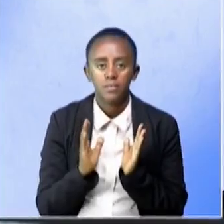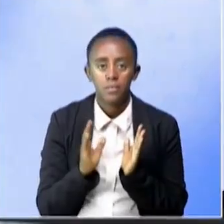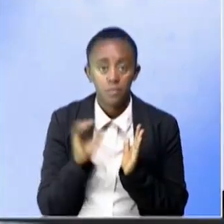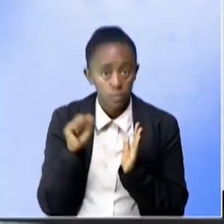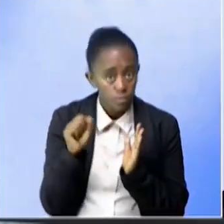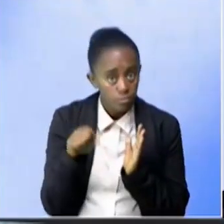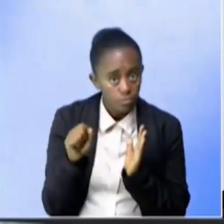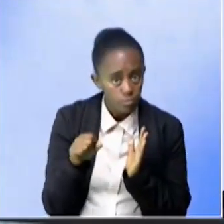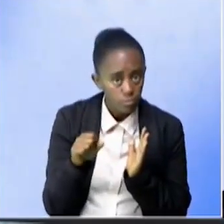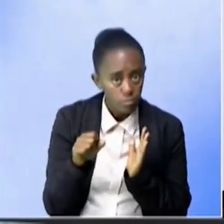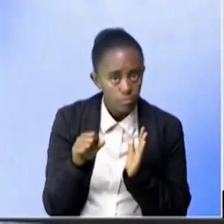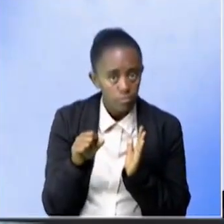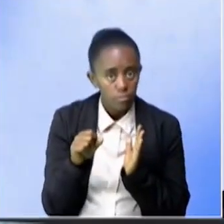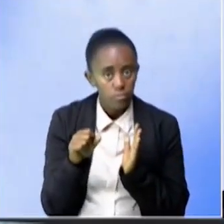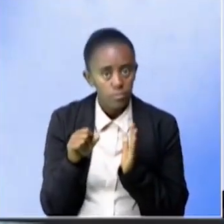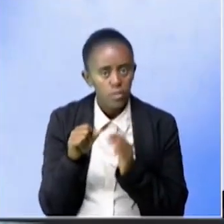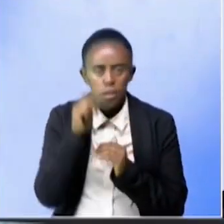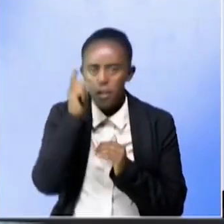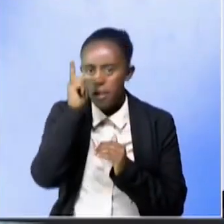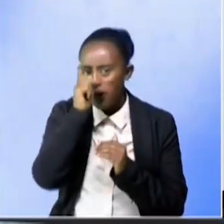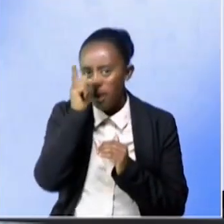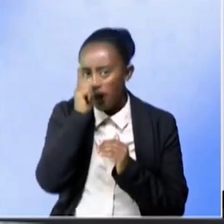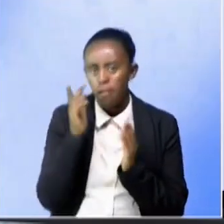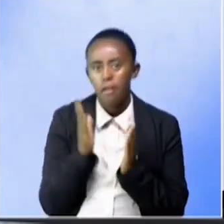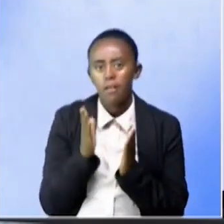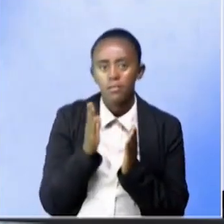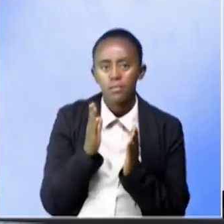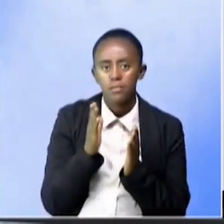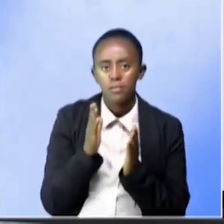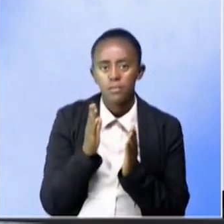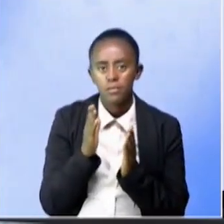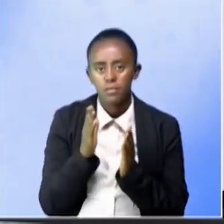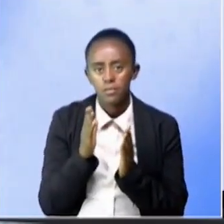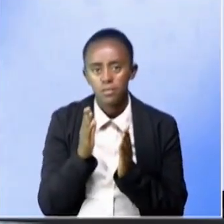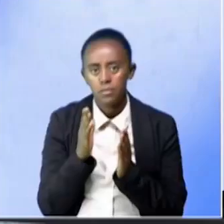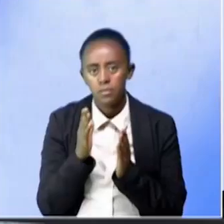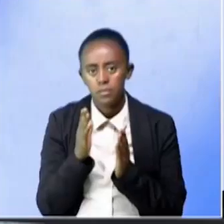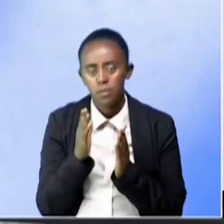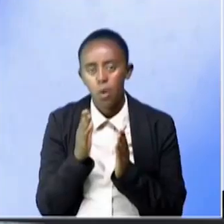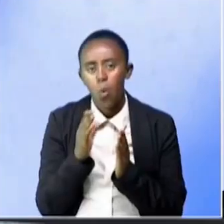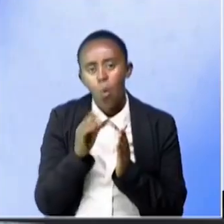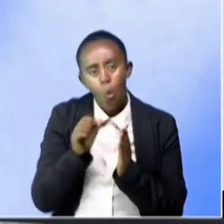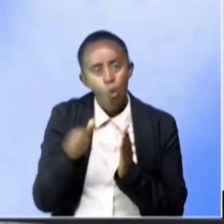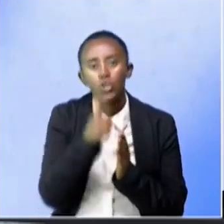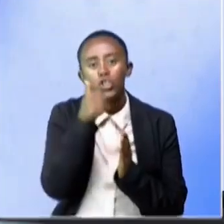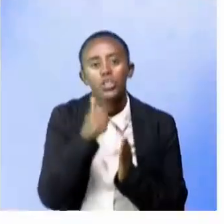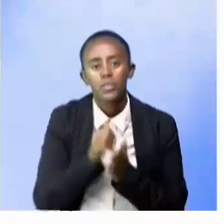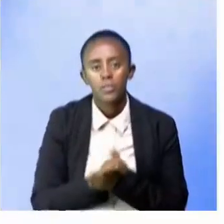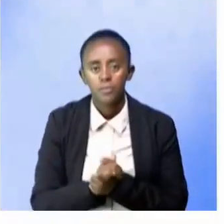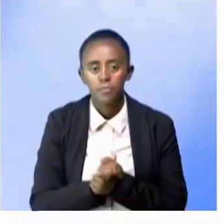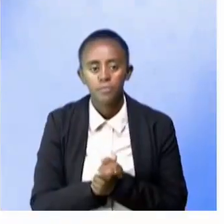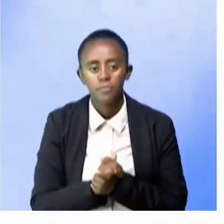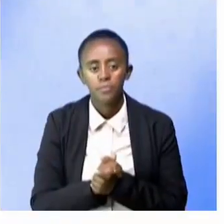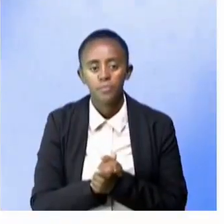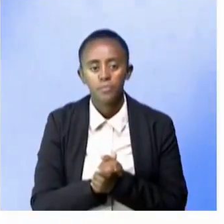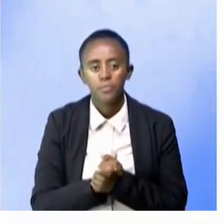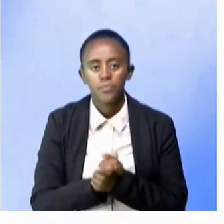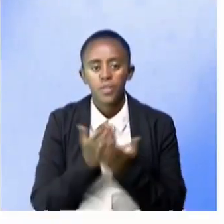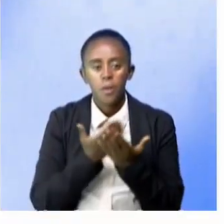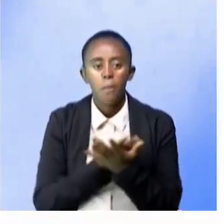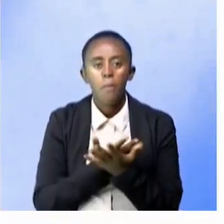Yeah? Kenyan, etc. Origin. And 4, that is material.